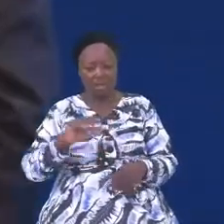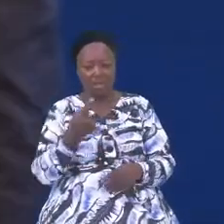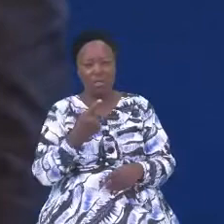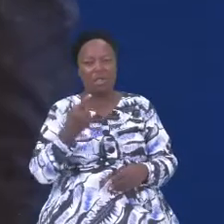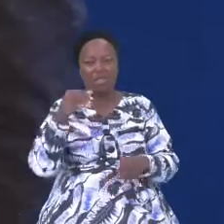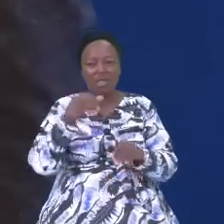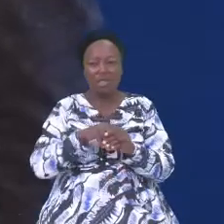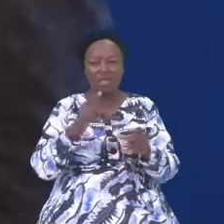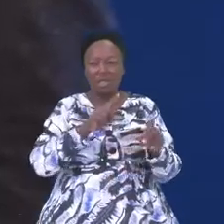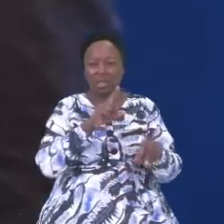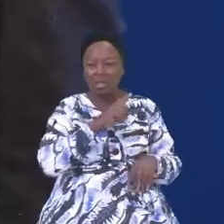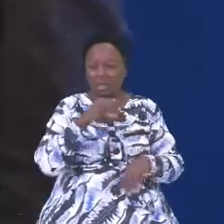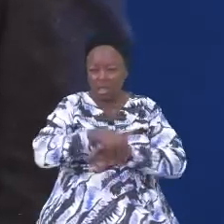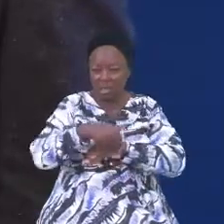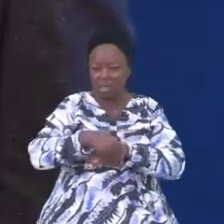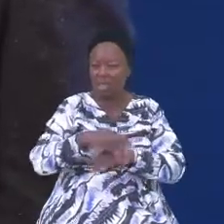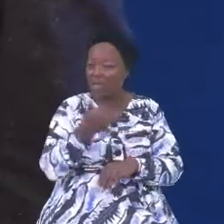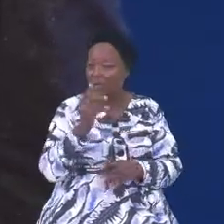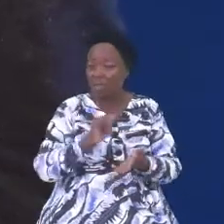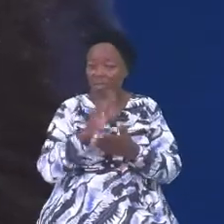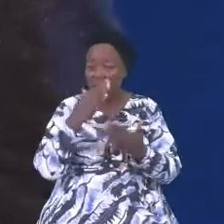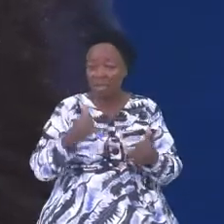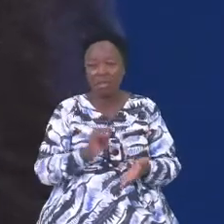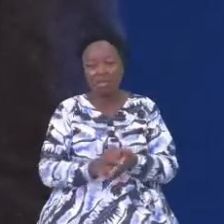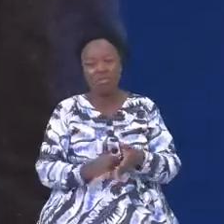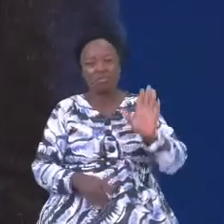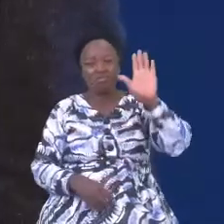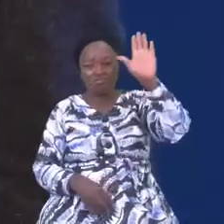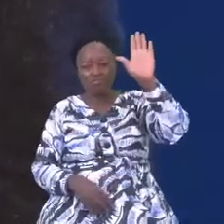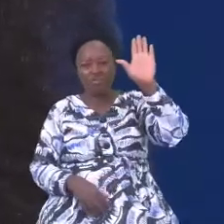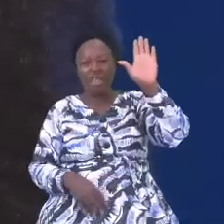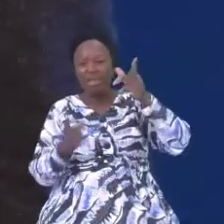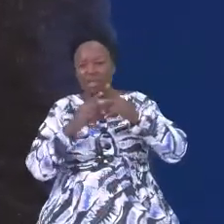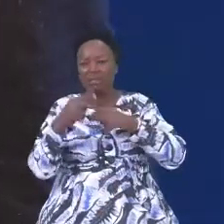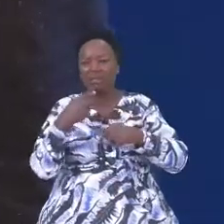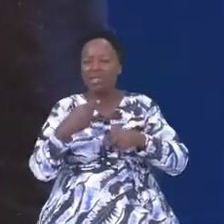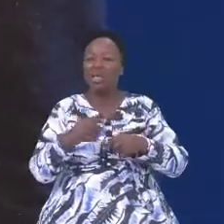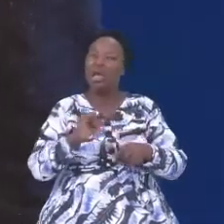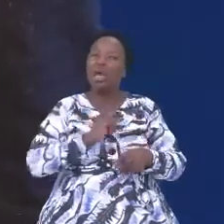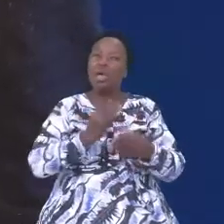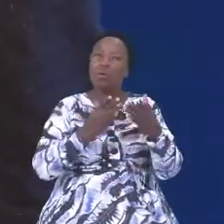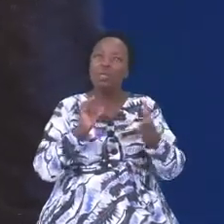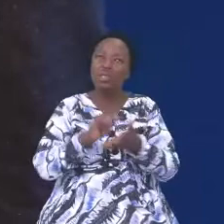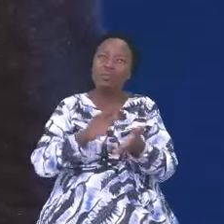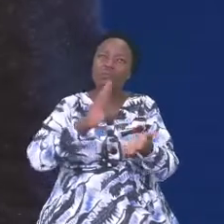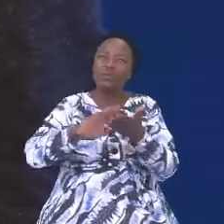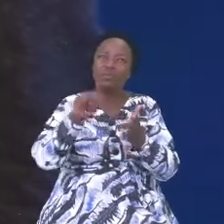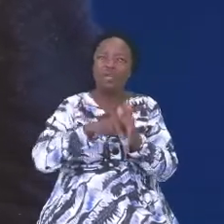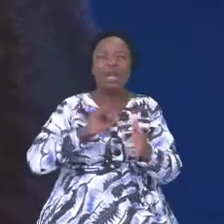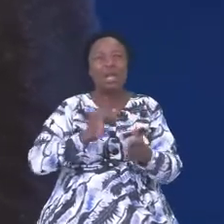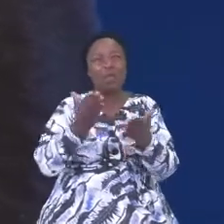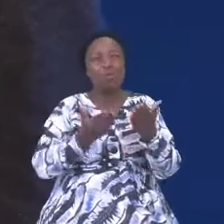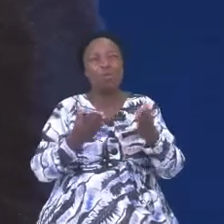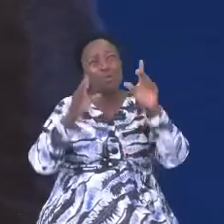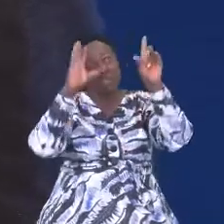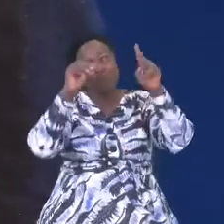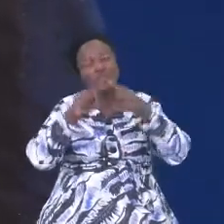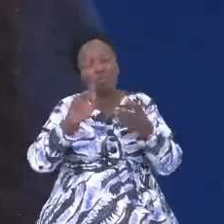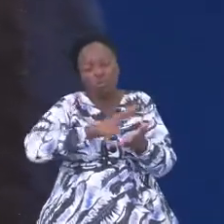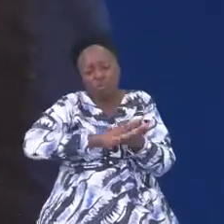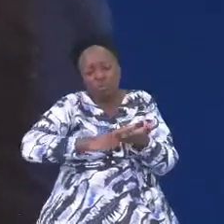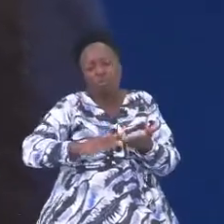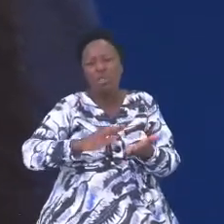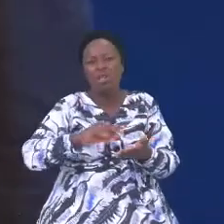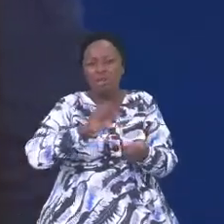are, you raise up your hand. You say, I want that forgiveness. I want him to blot out all my